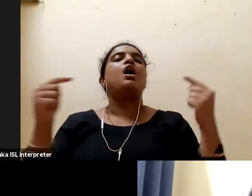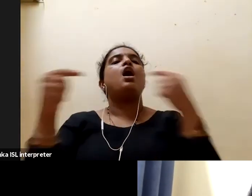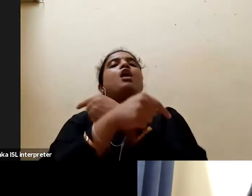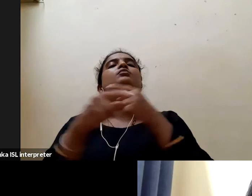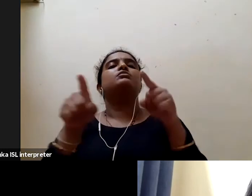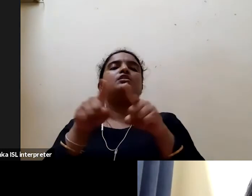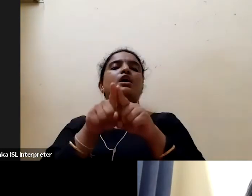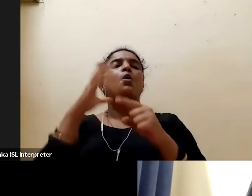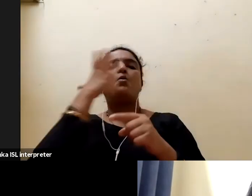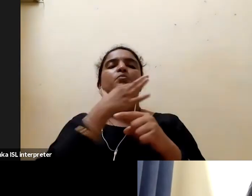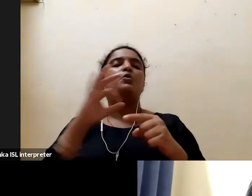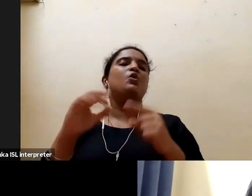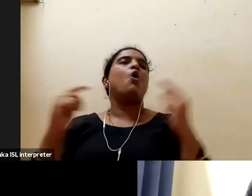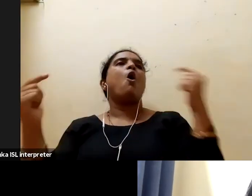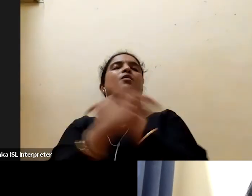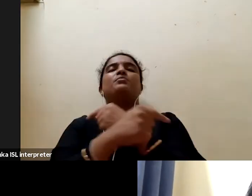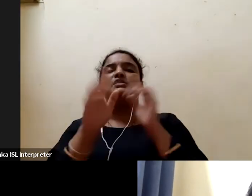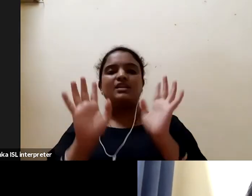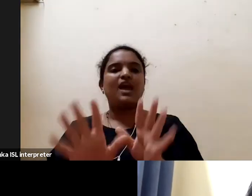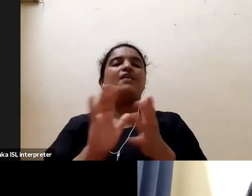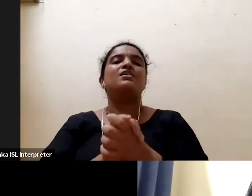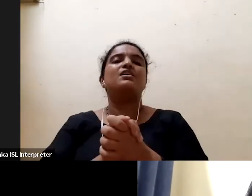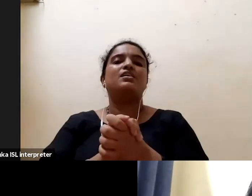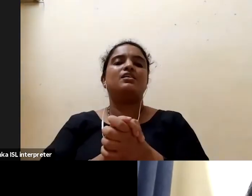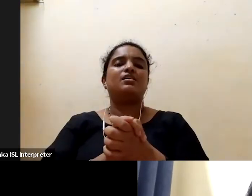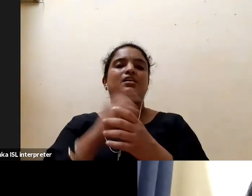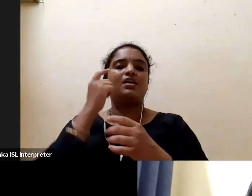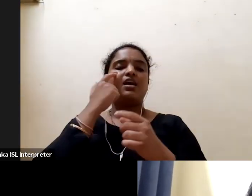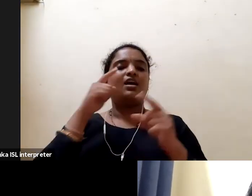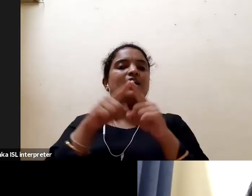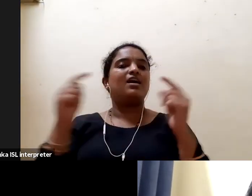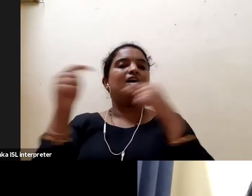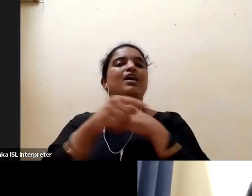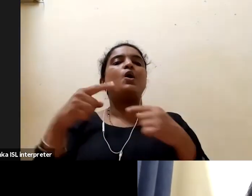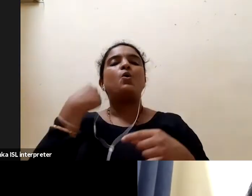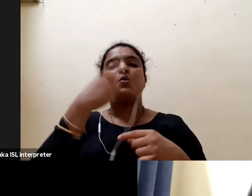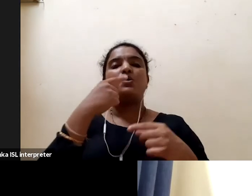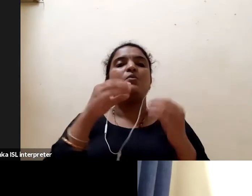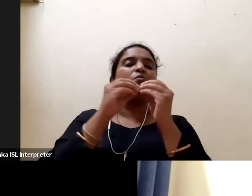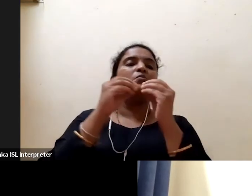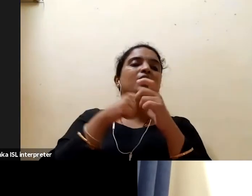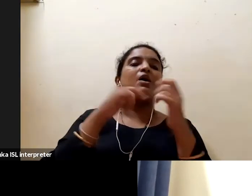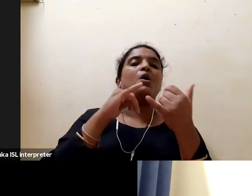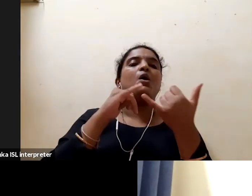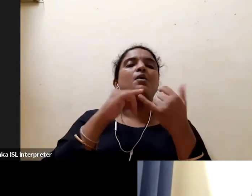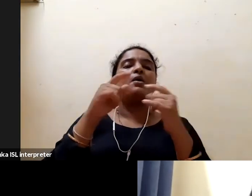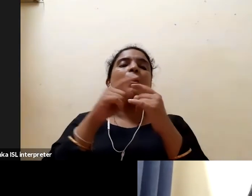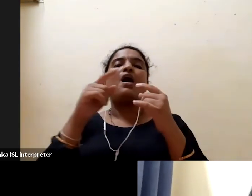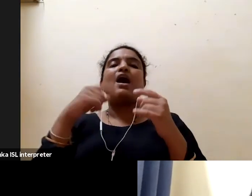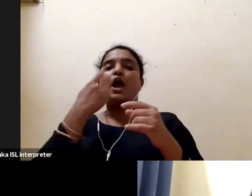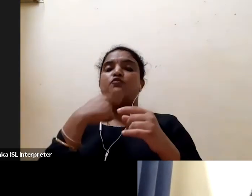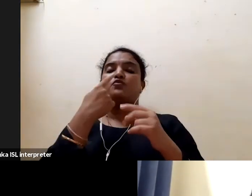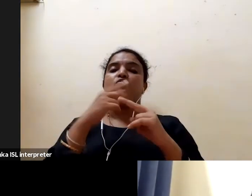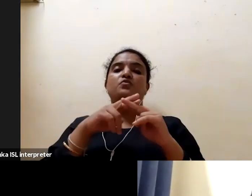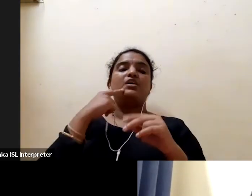beautiful writing. So if you want to still continue to write beautifully, you can forget about SEO and you can forget about Google